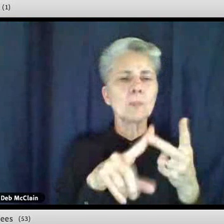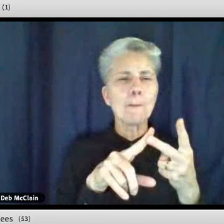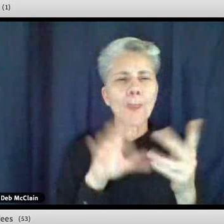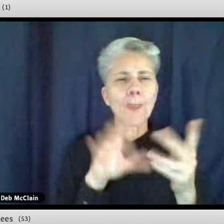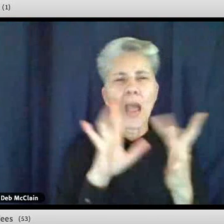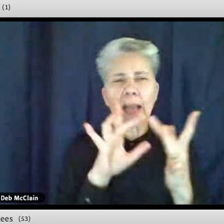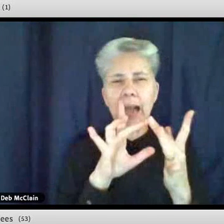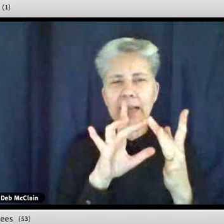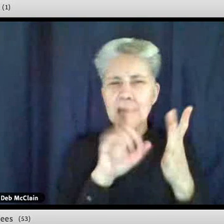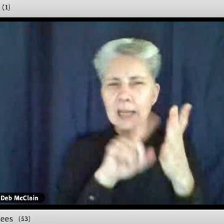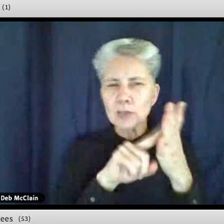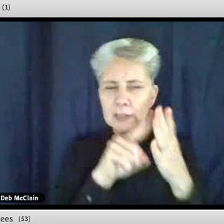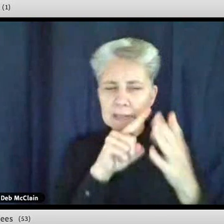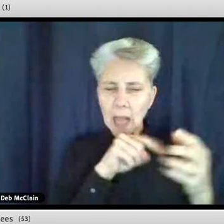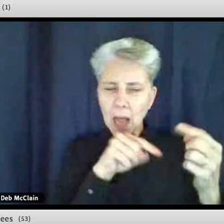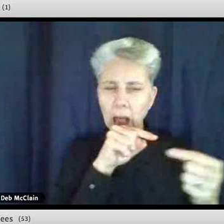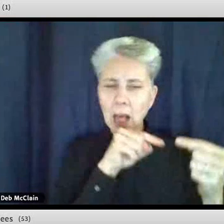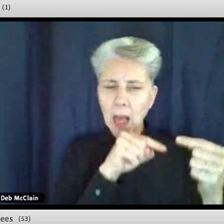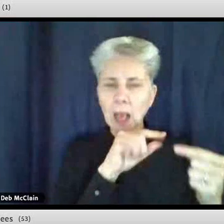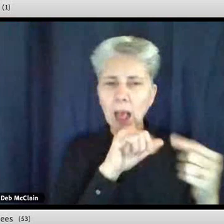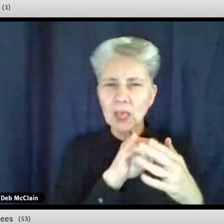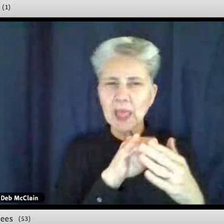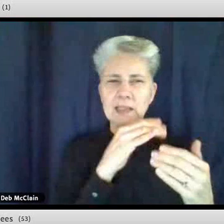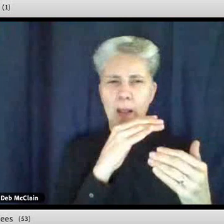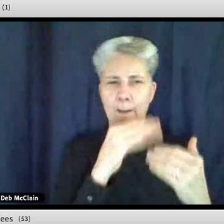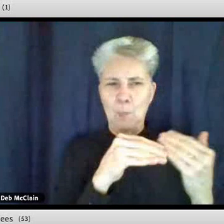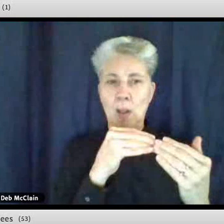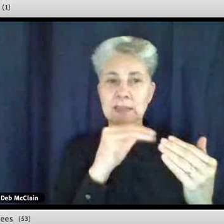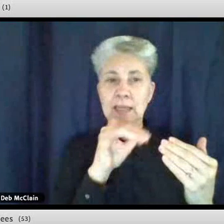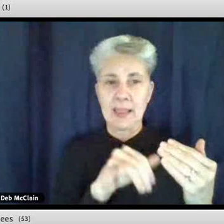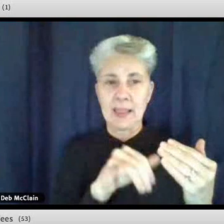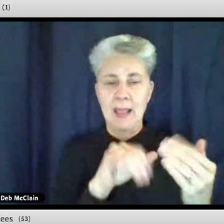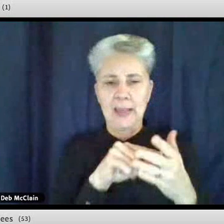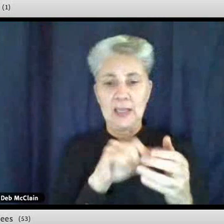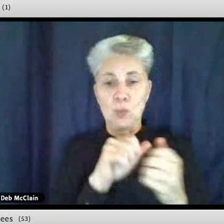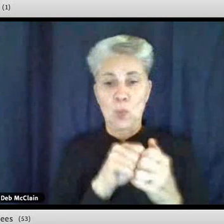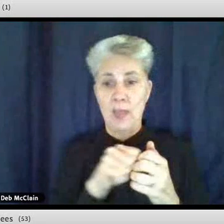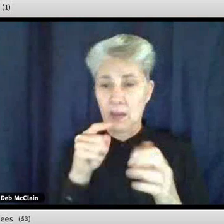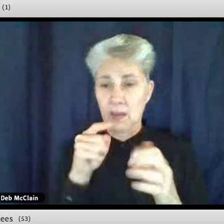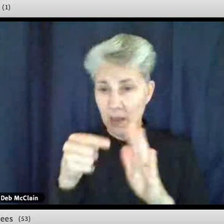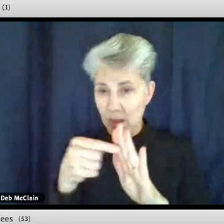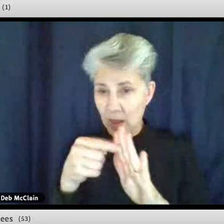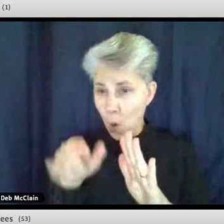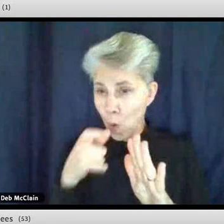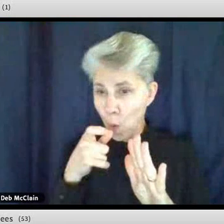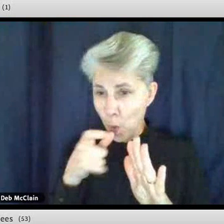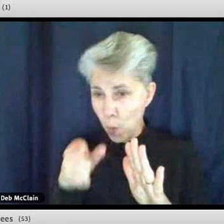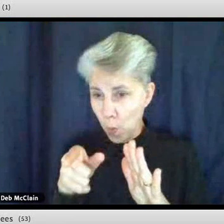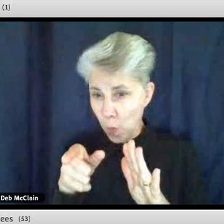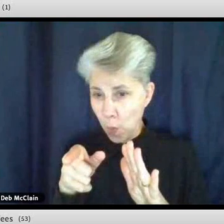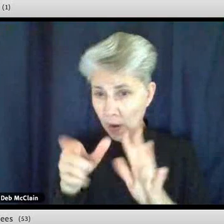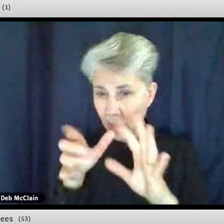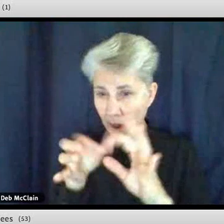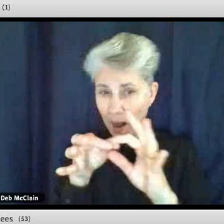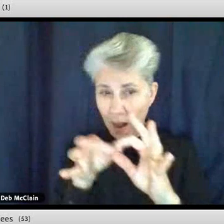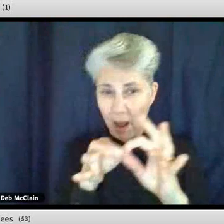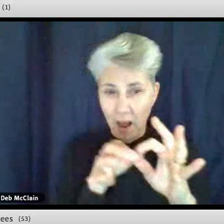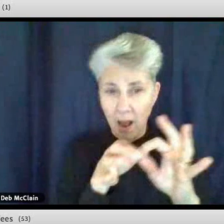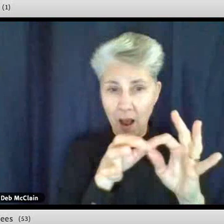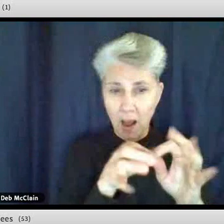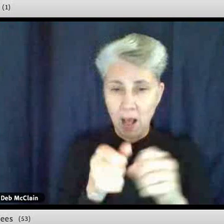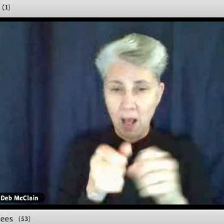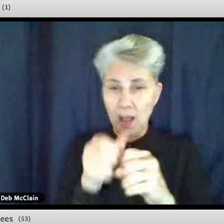Contact tracing, that is a process that begins with identifying everyone with a person diagnosed with a